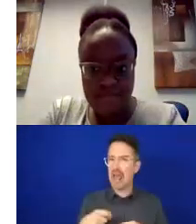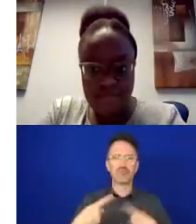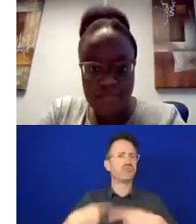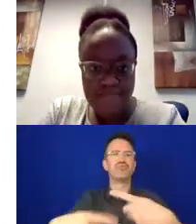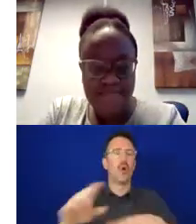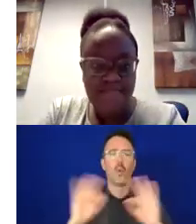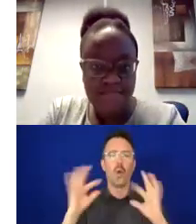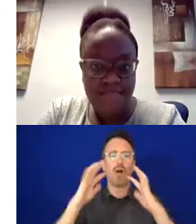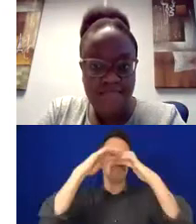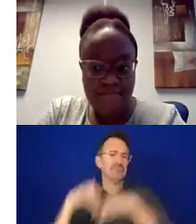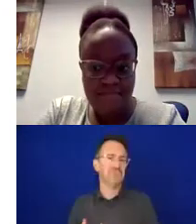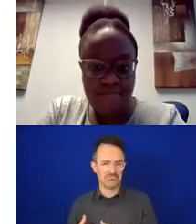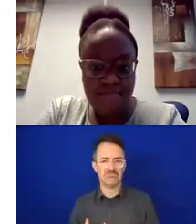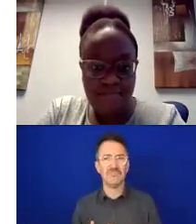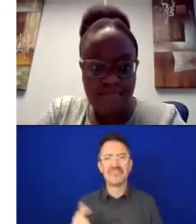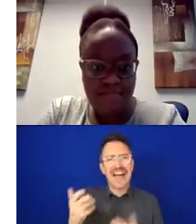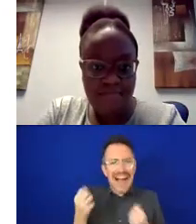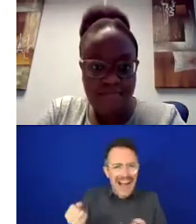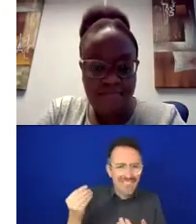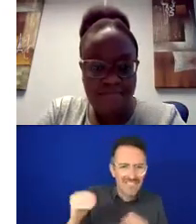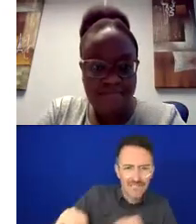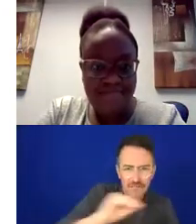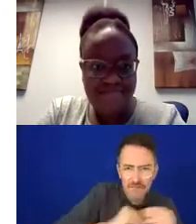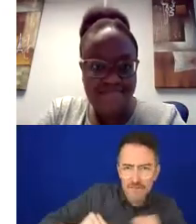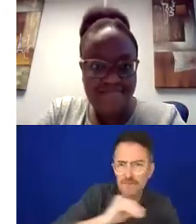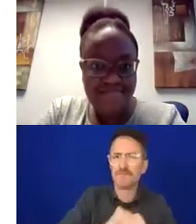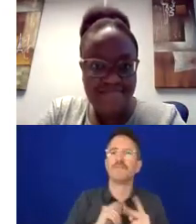issues, in this case, education, in our case.